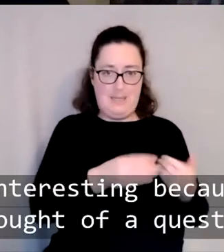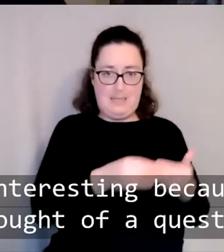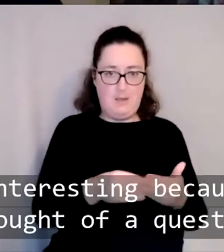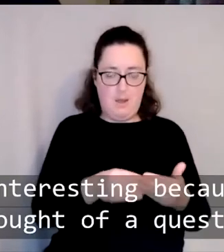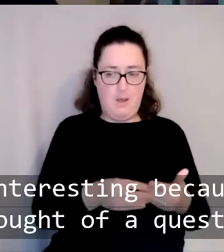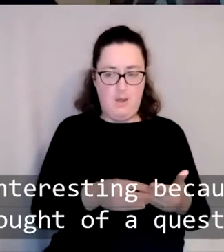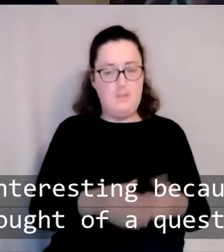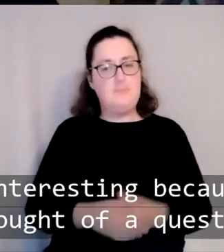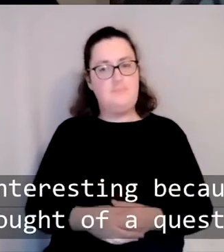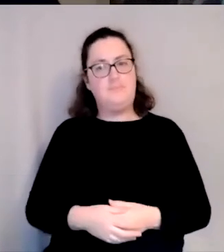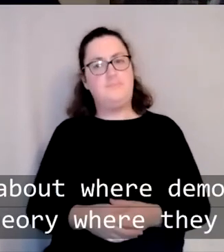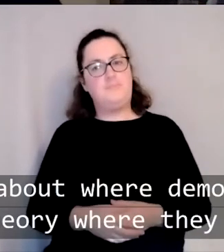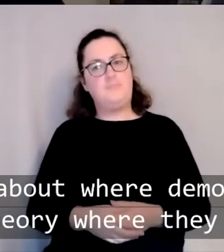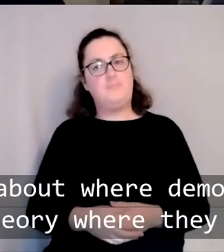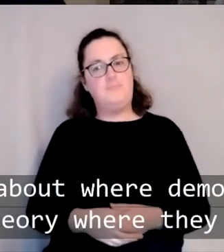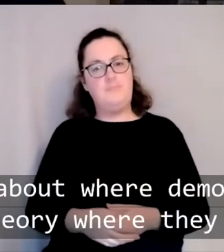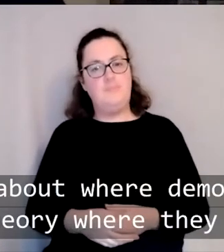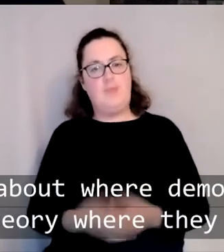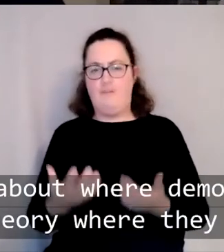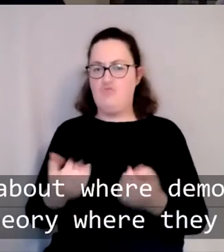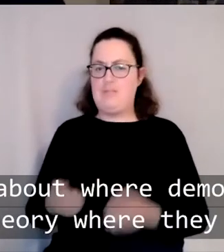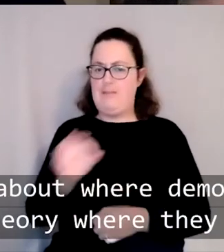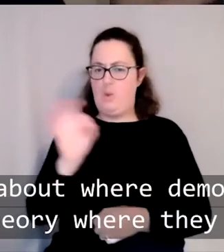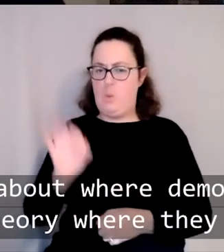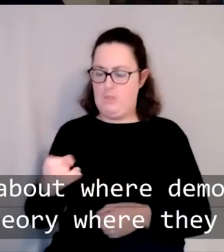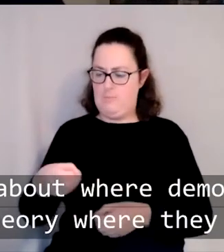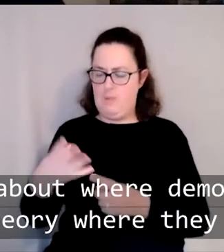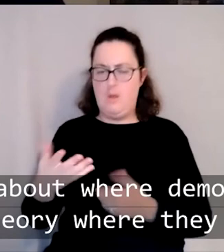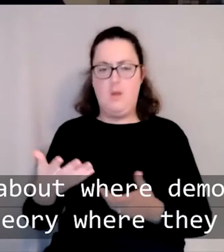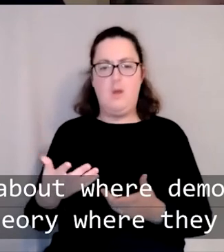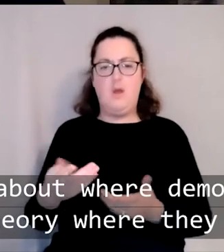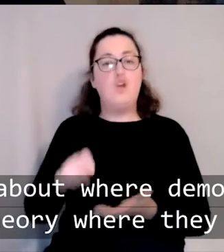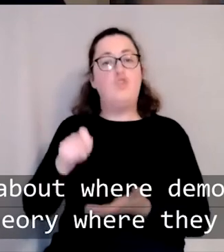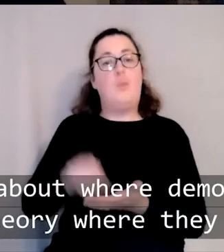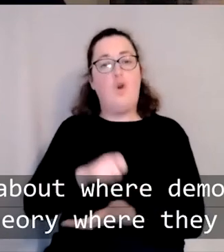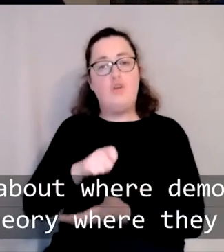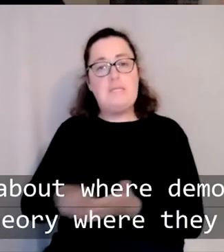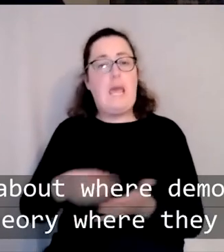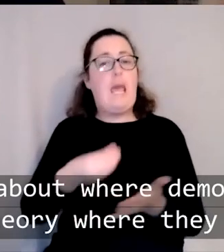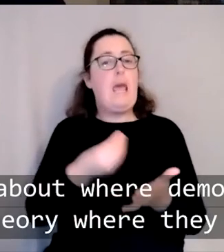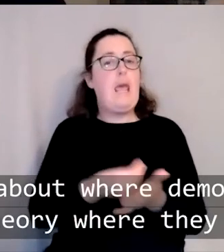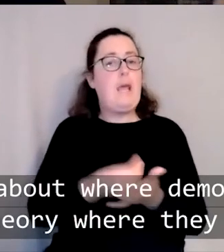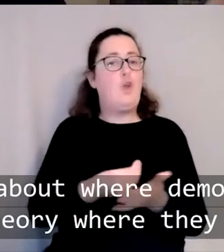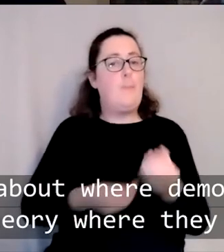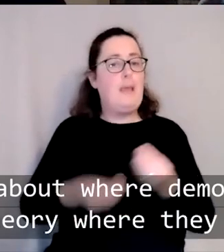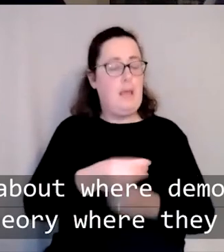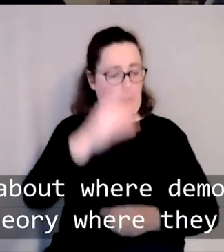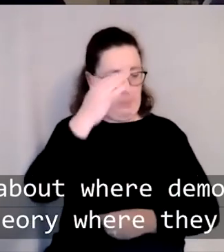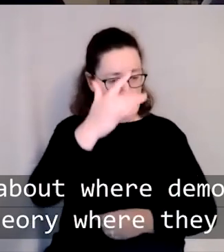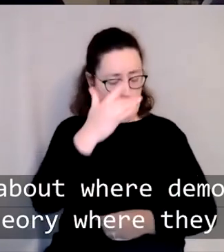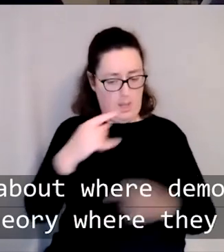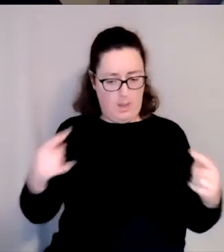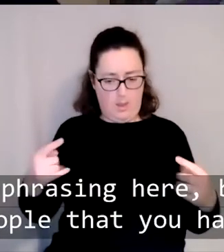it's interesting because I've just got a question for Lena about where democracy and economic theory kind of, where